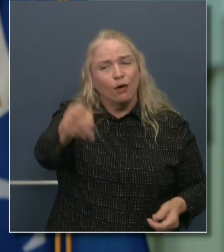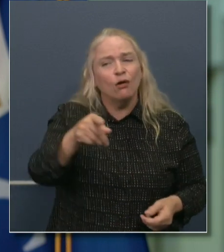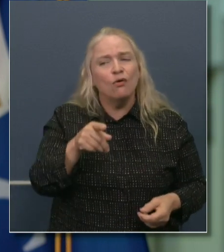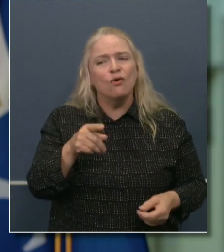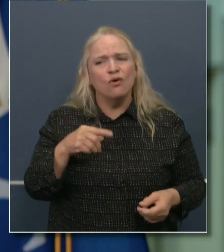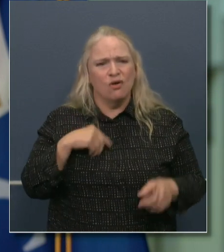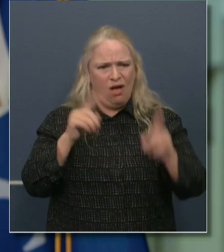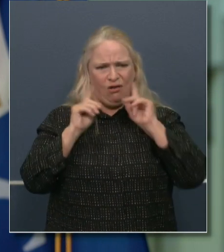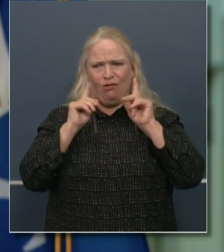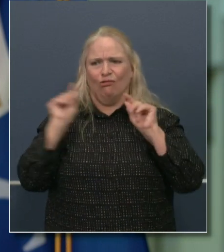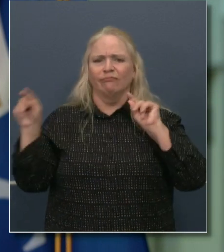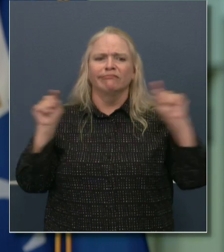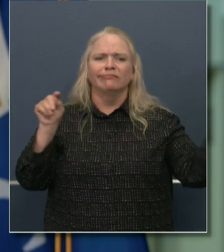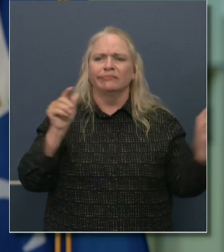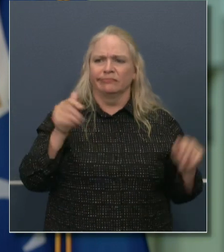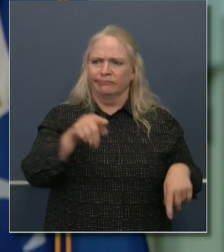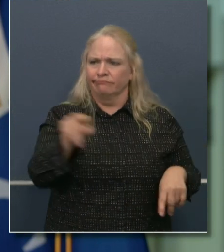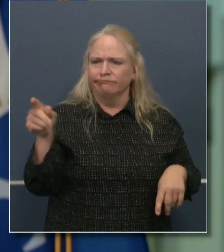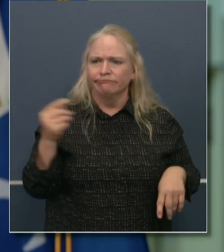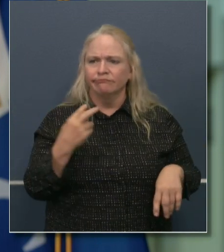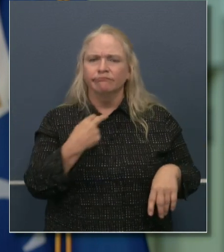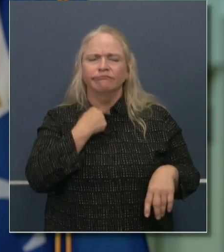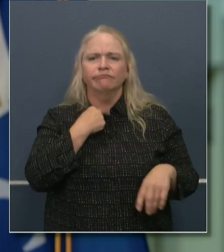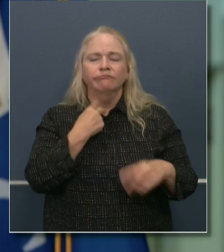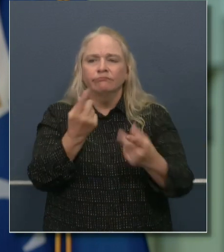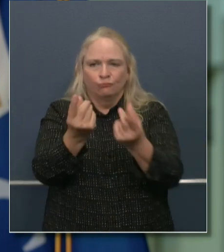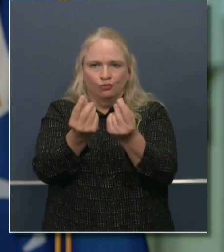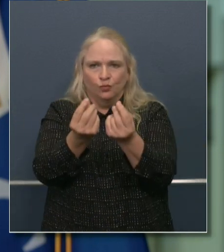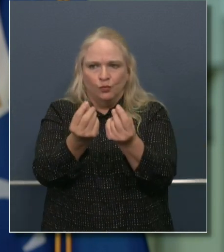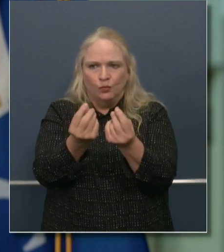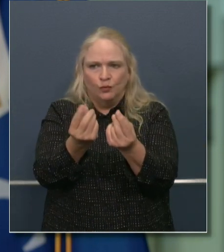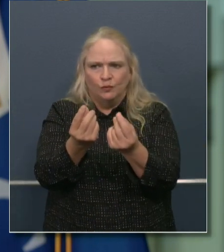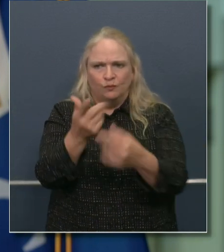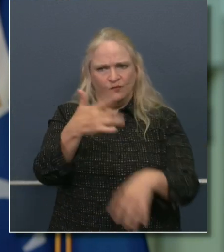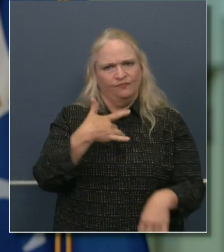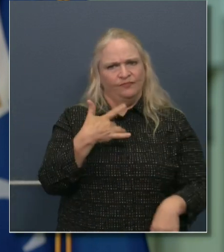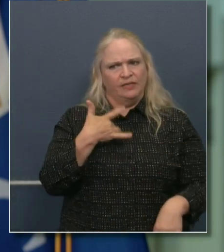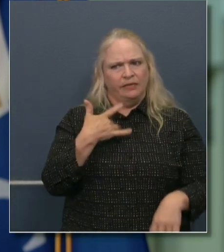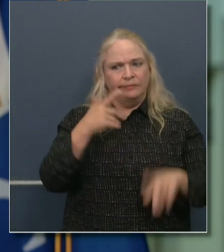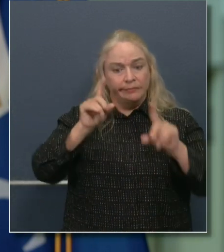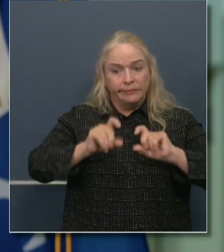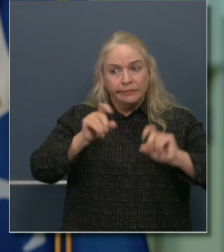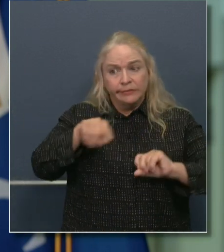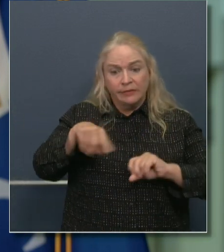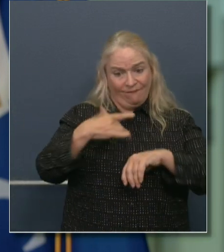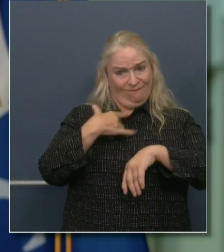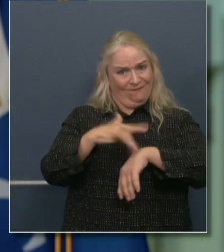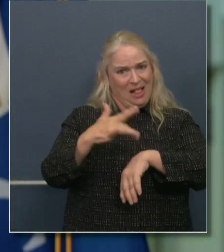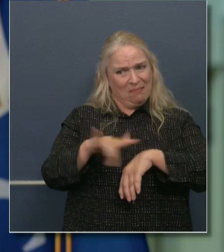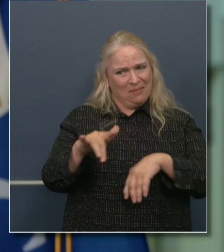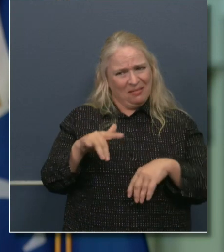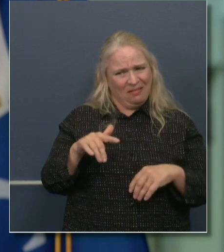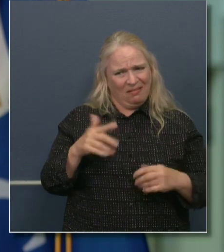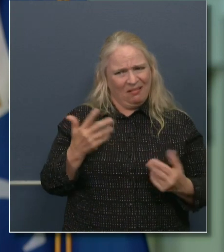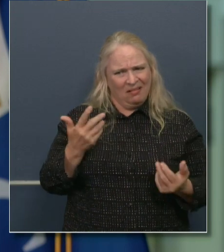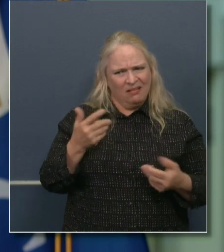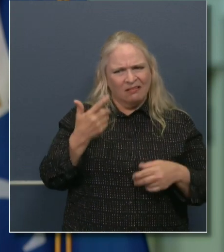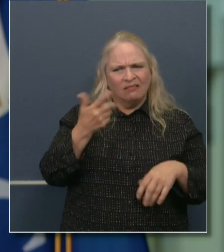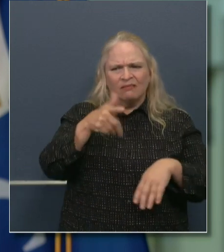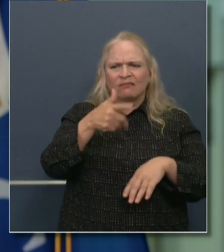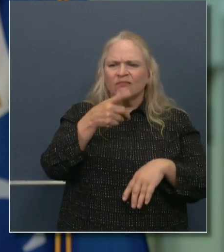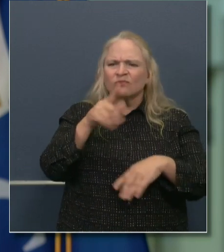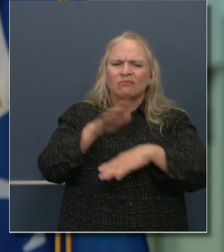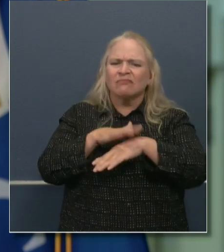there. So can you just discuss what testing capacity is like at this point and what people can expect going forward?